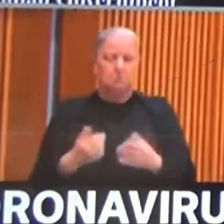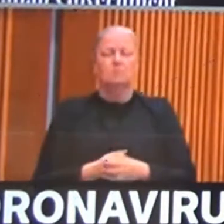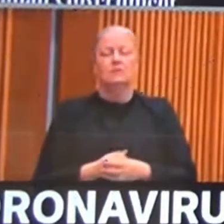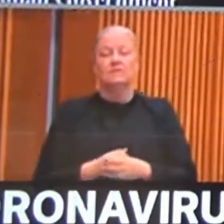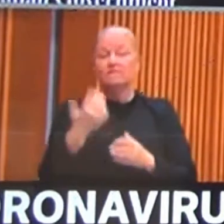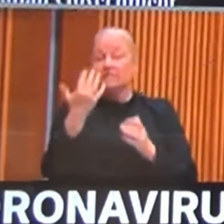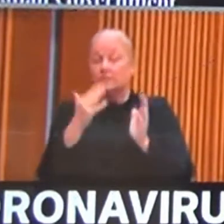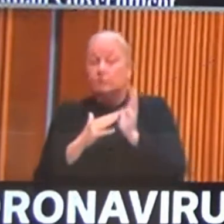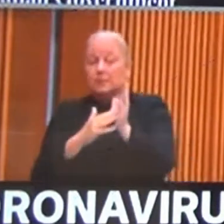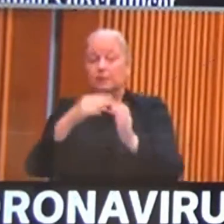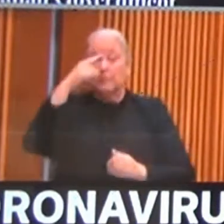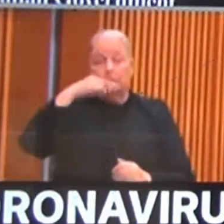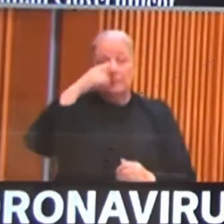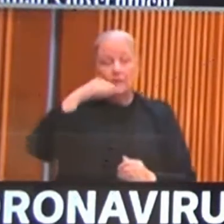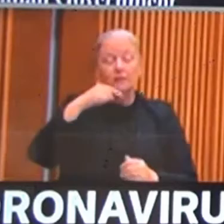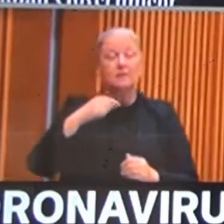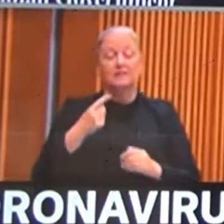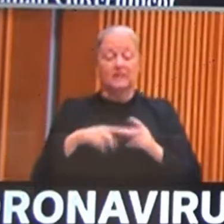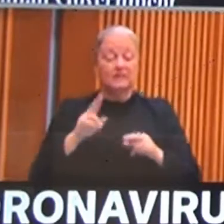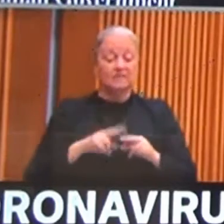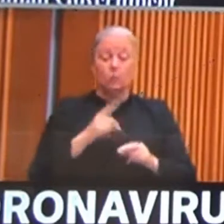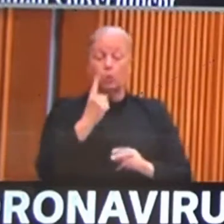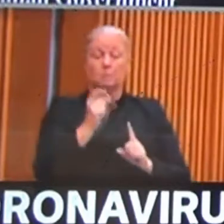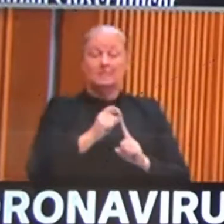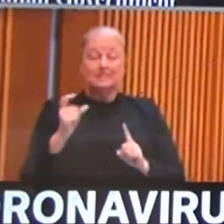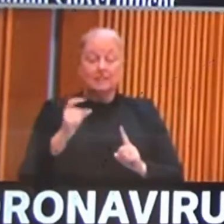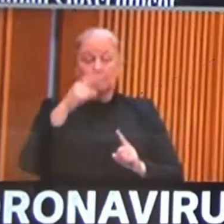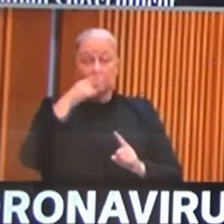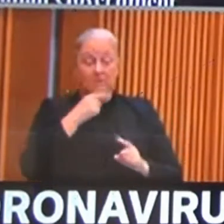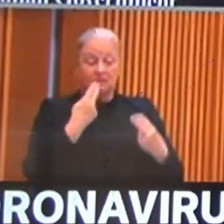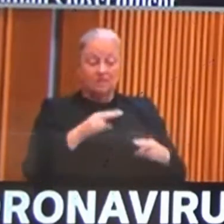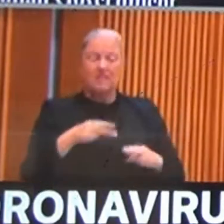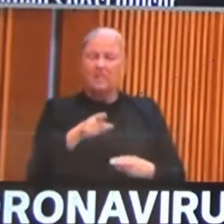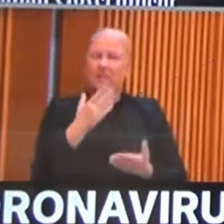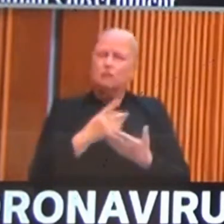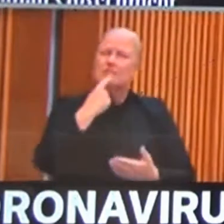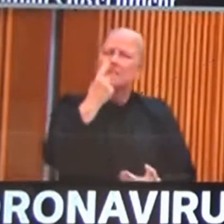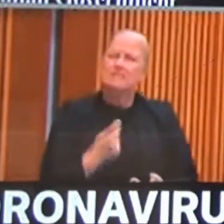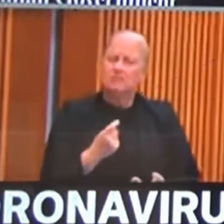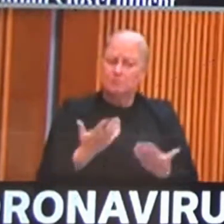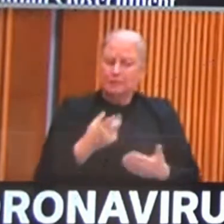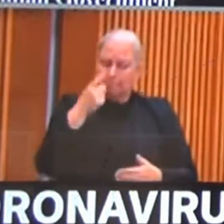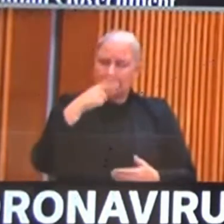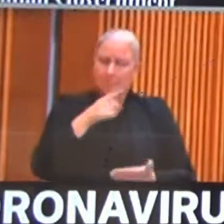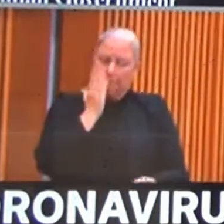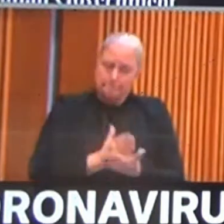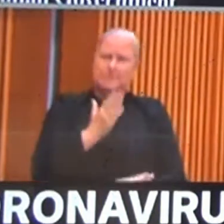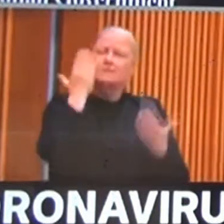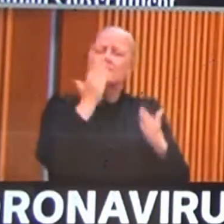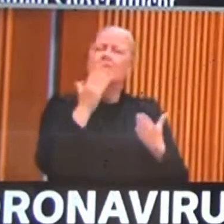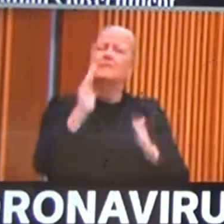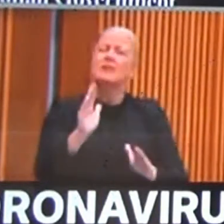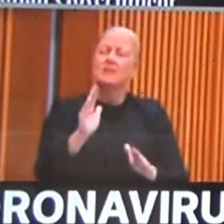15 million people. If there are a 1% loss of life, that would be a catastrophic loss of human life. That would be